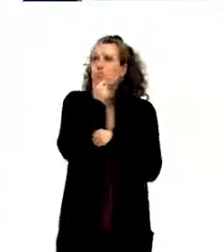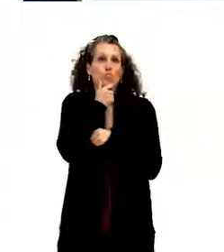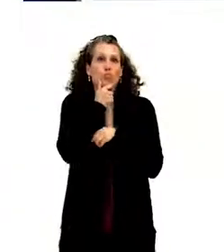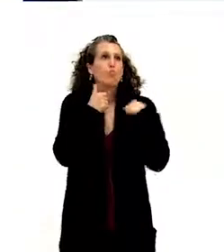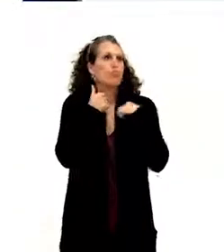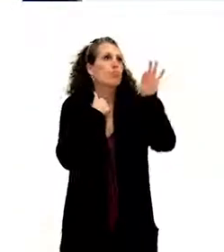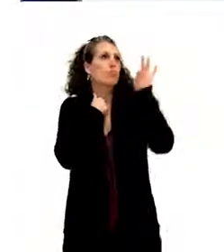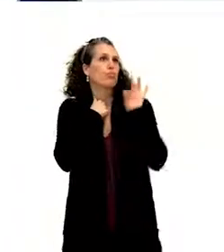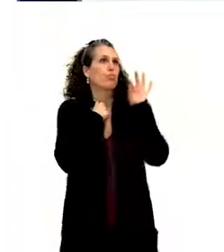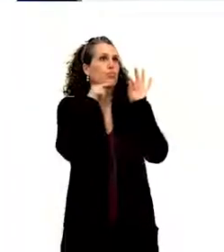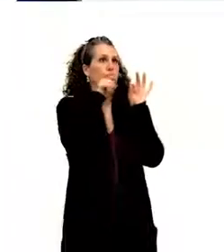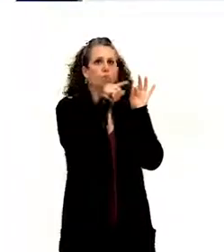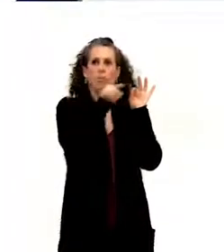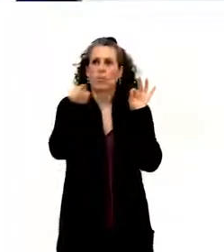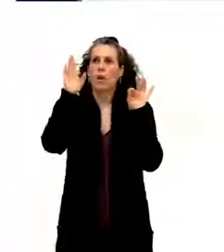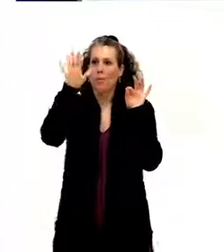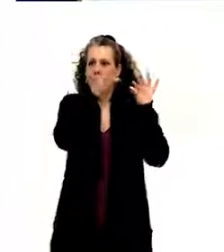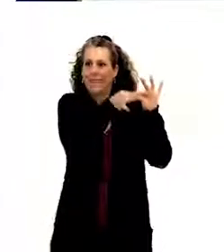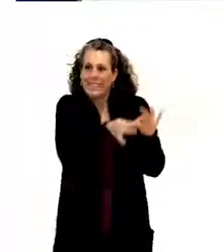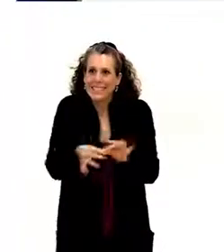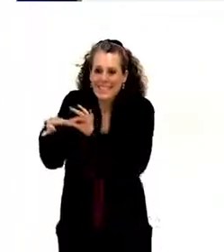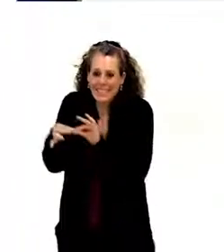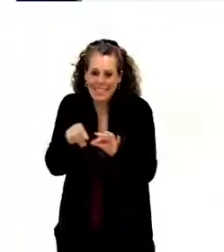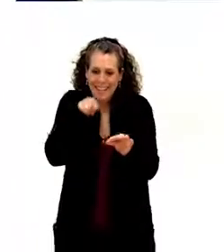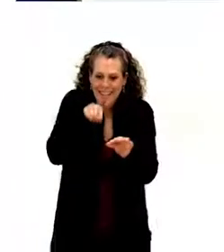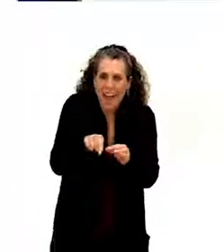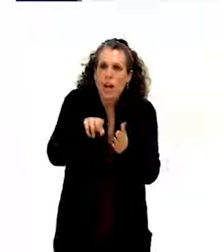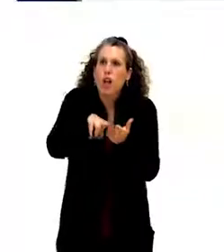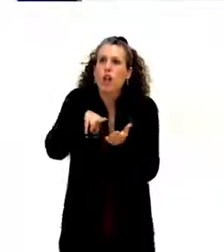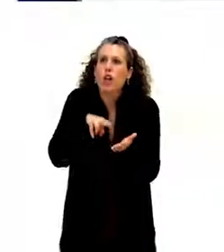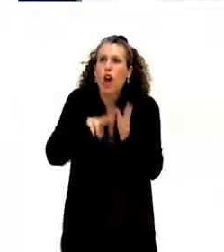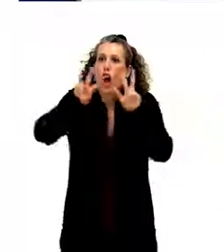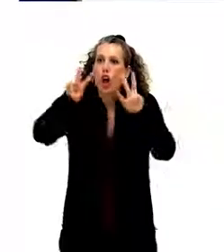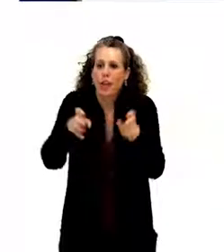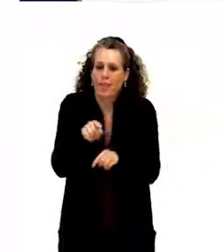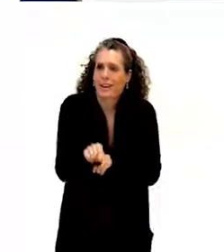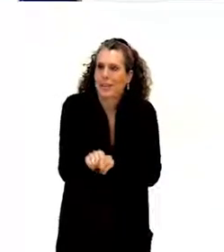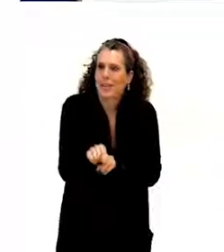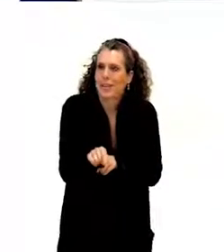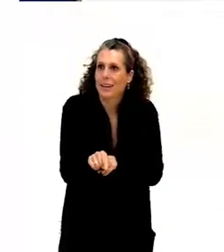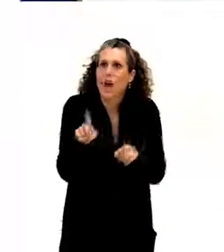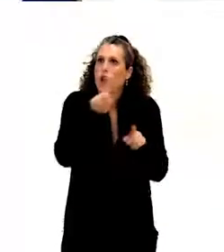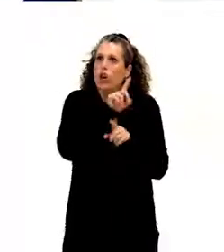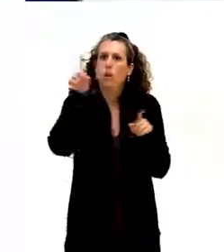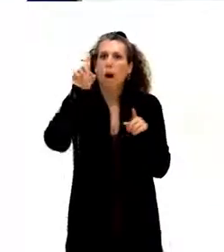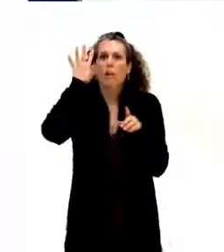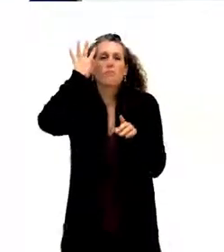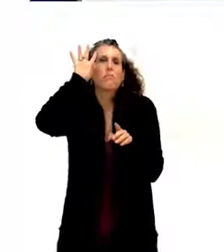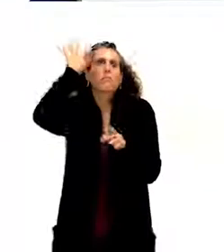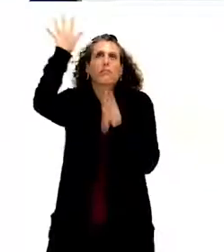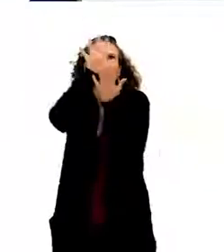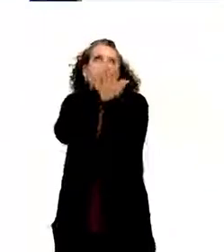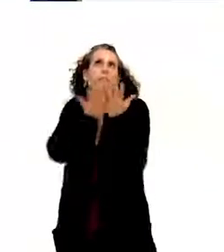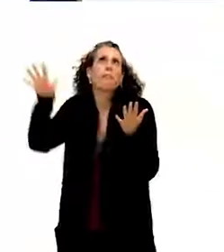to link that with the subject matter of the contract, not abstract, not creating essay-write paper